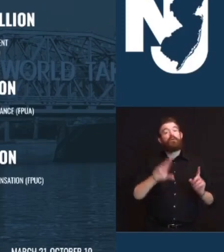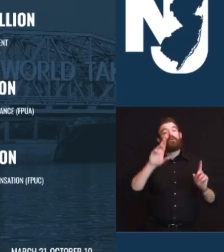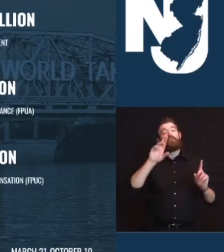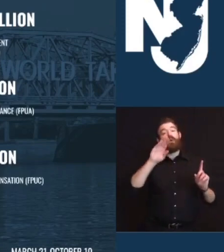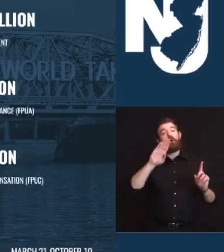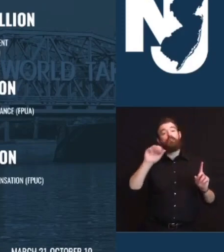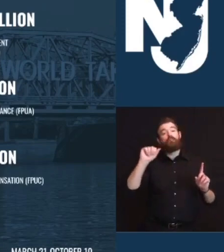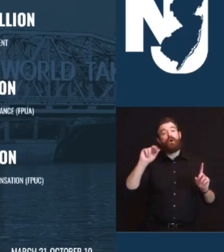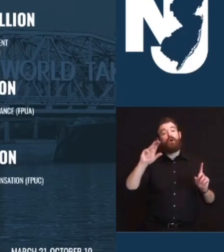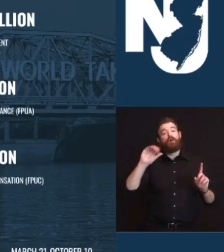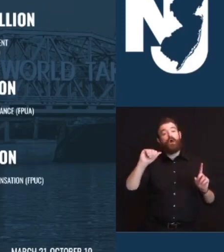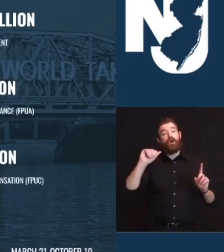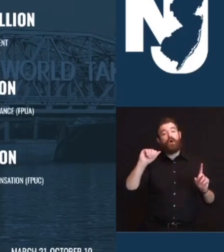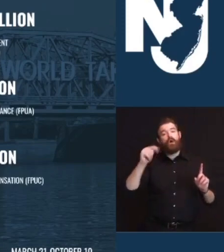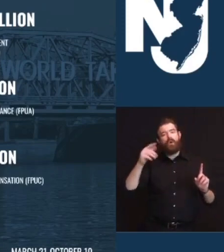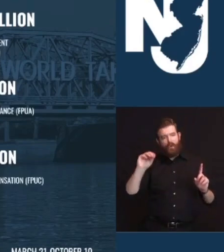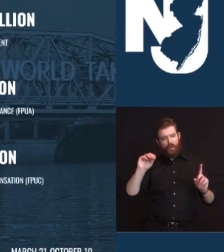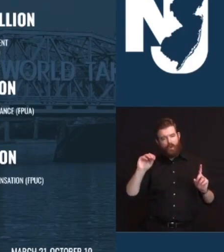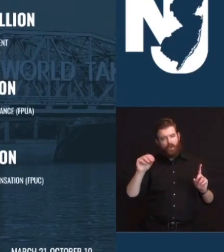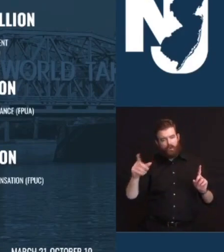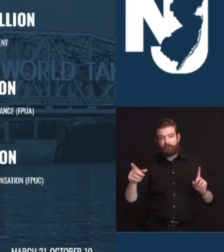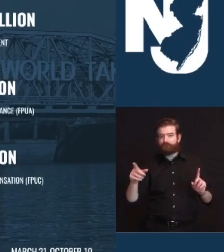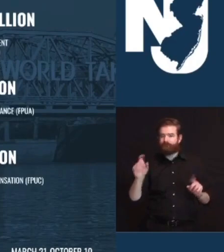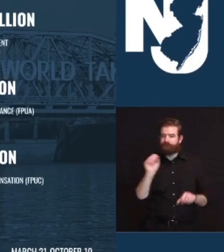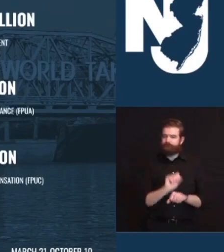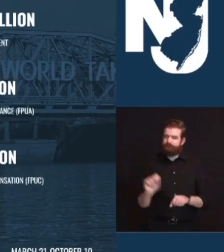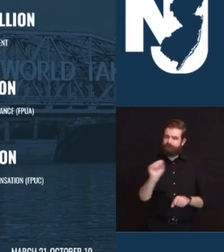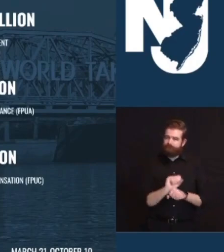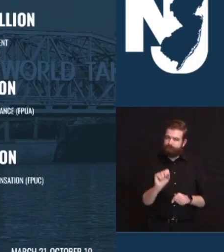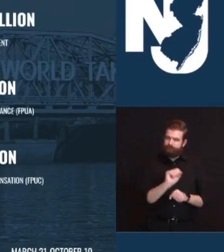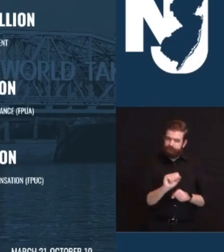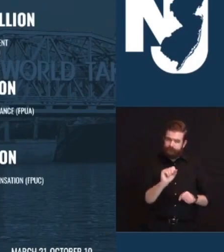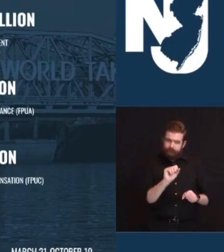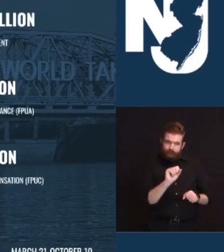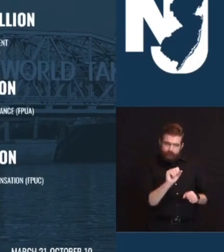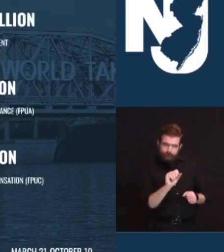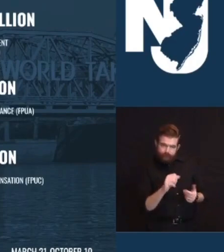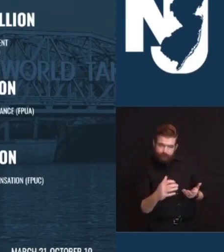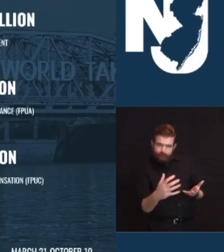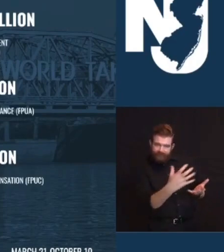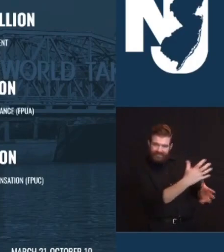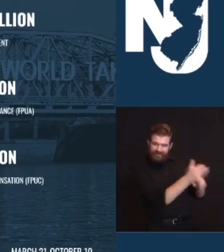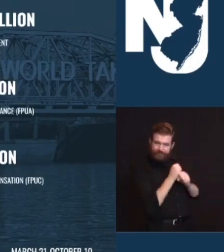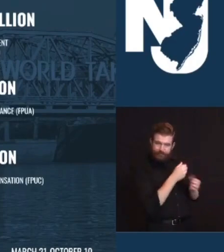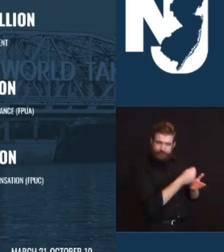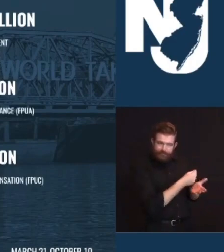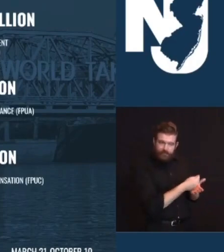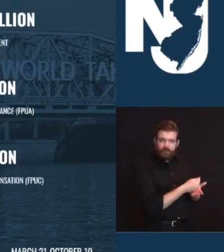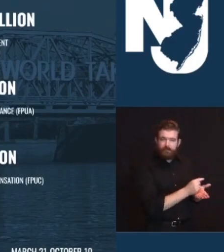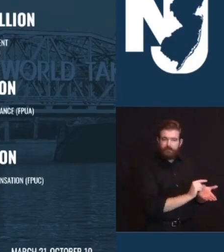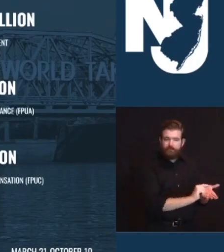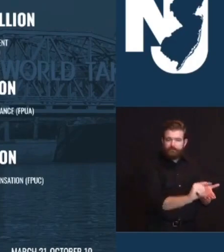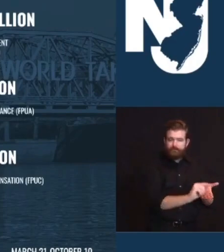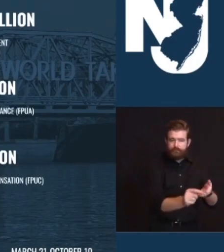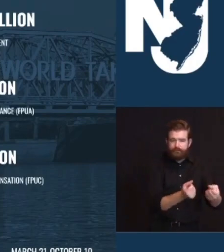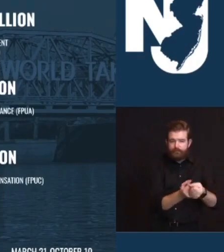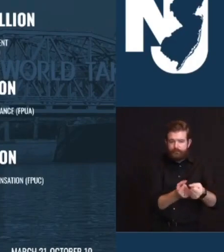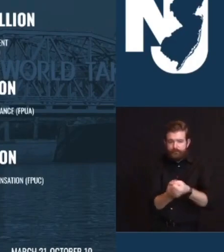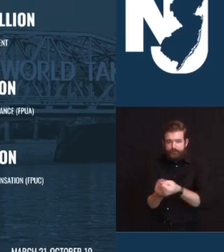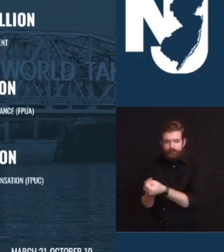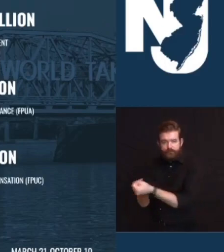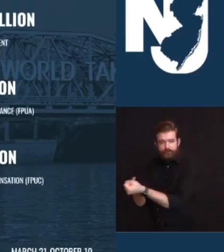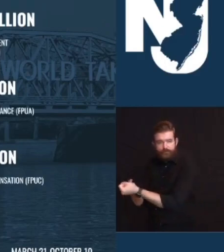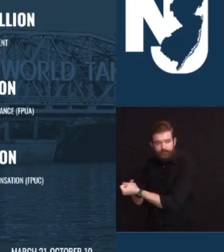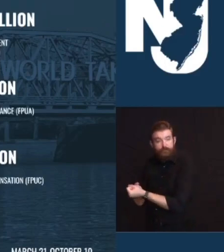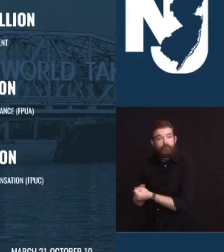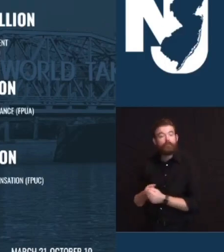beneficiaries for the funds they deserve, and that includes their work to implement the new $300 per week FEMA Lost